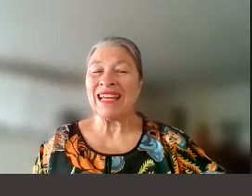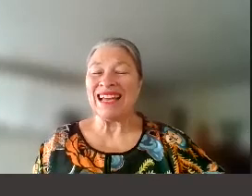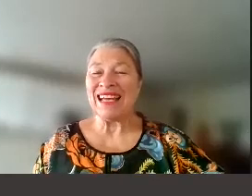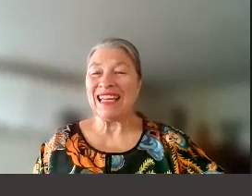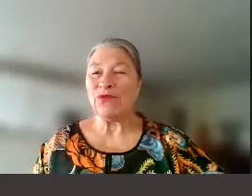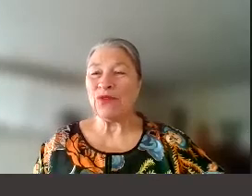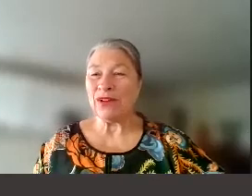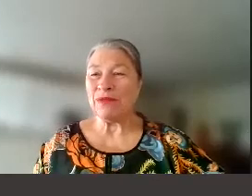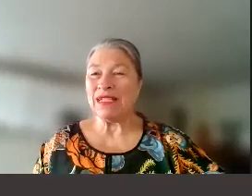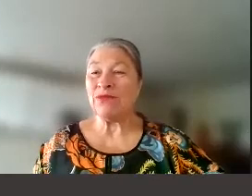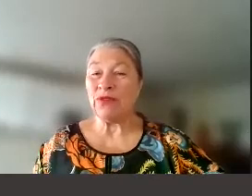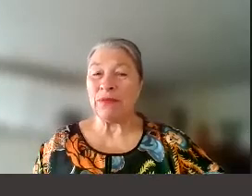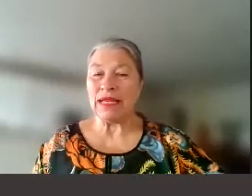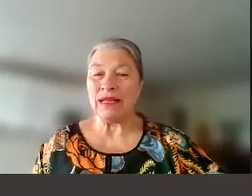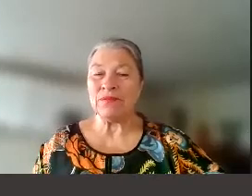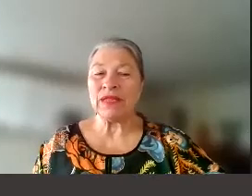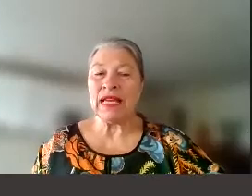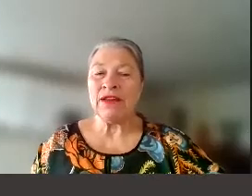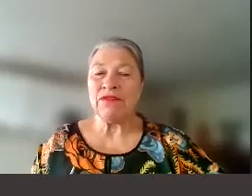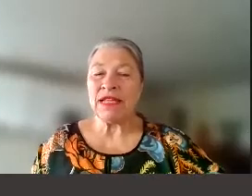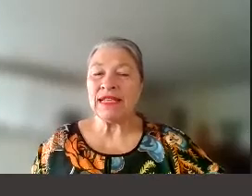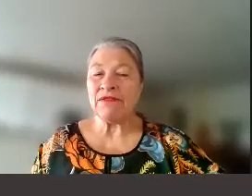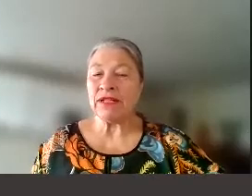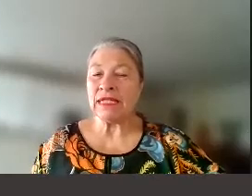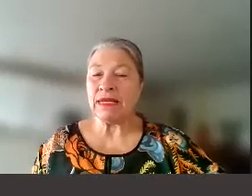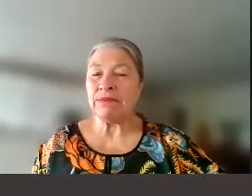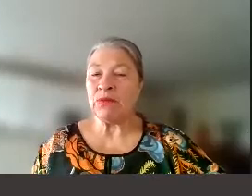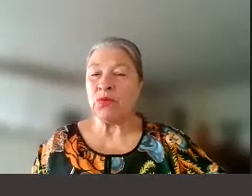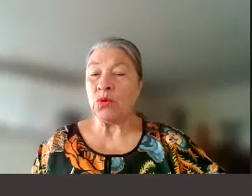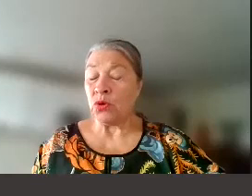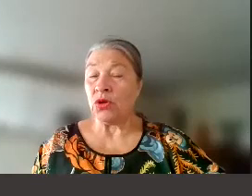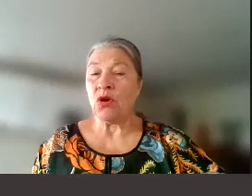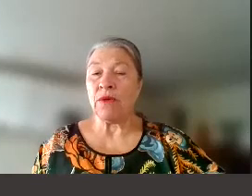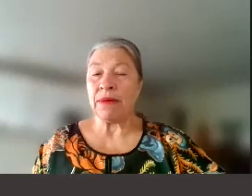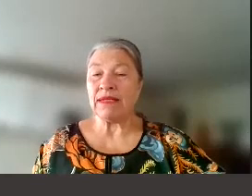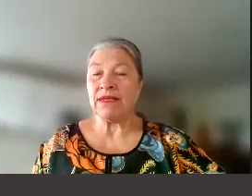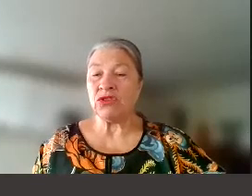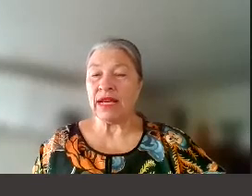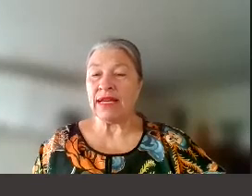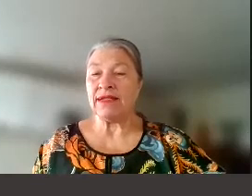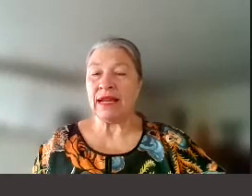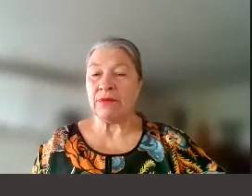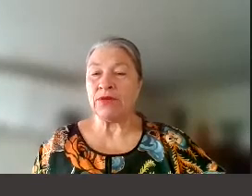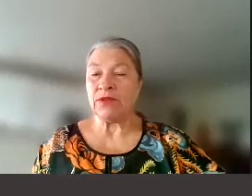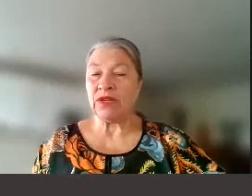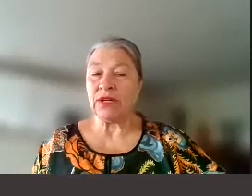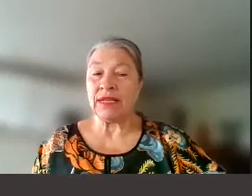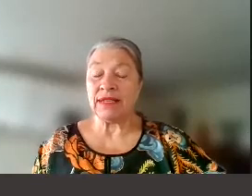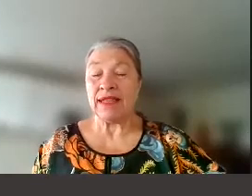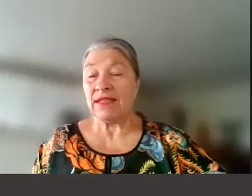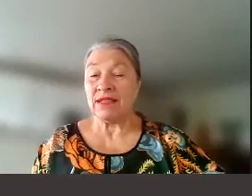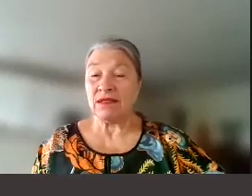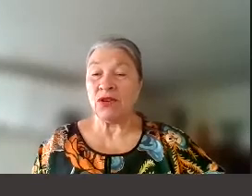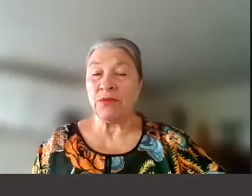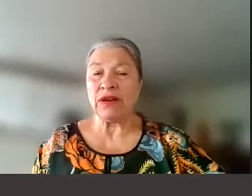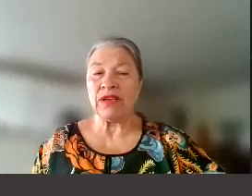tested. Again, whānau means family. Face coverings must be worn on buses, trains, and most ferries,